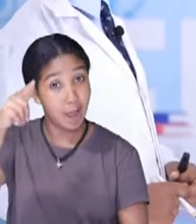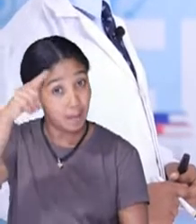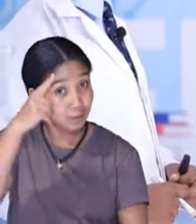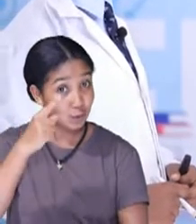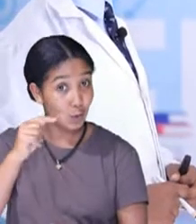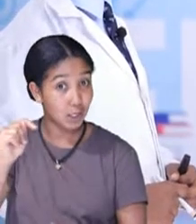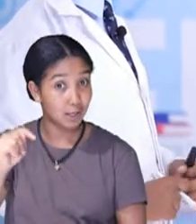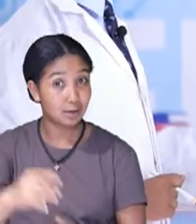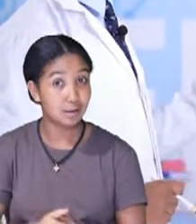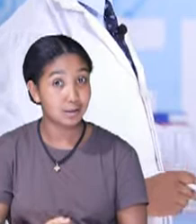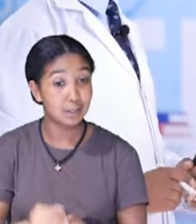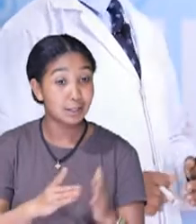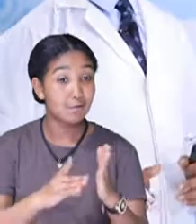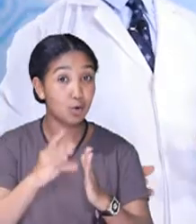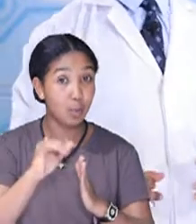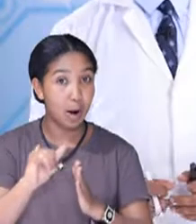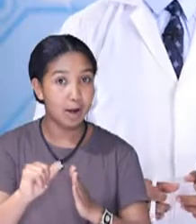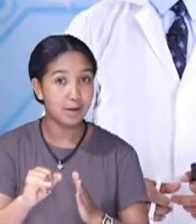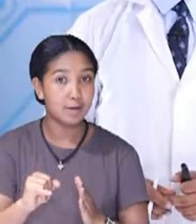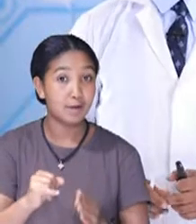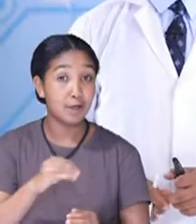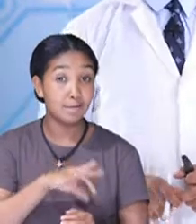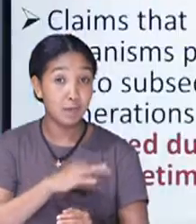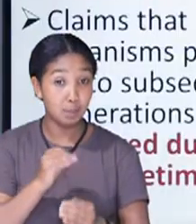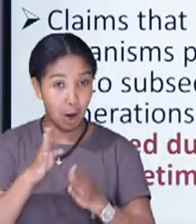Lamarck's theory is developed by a French